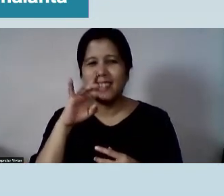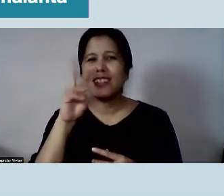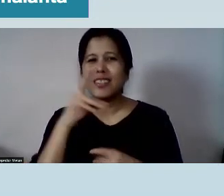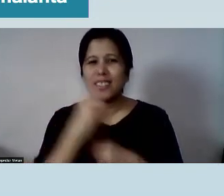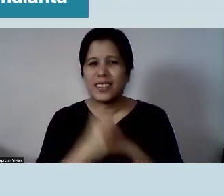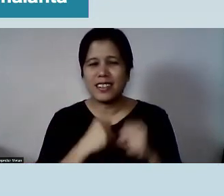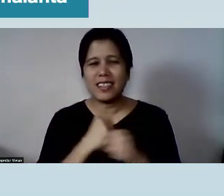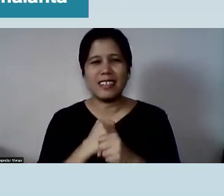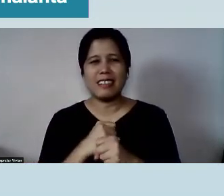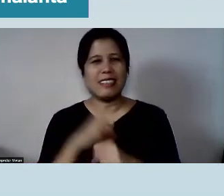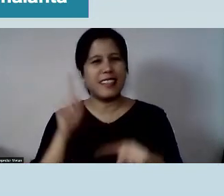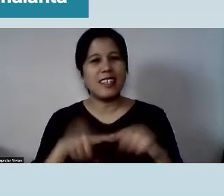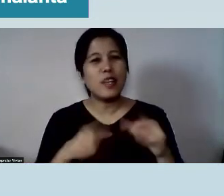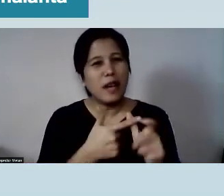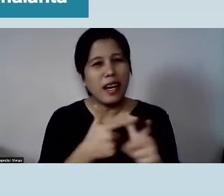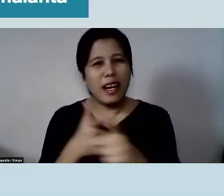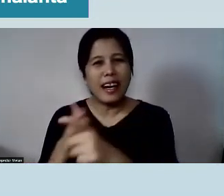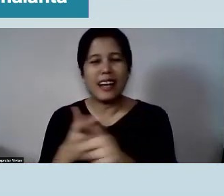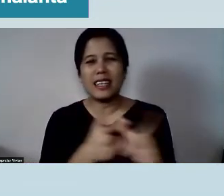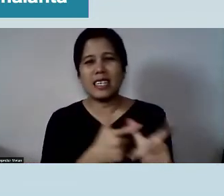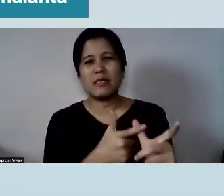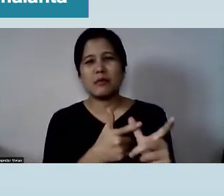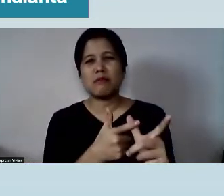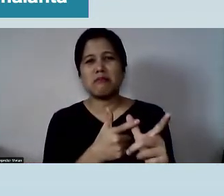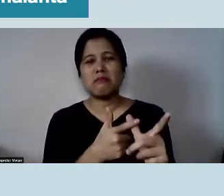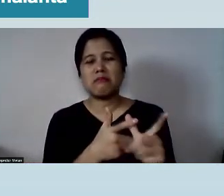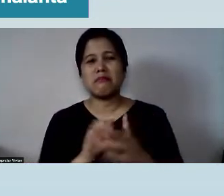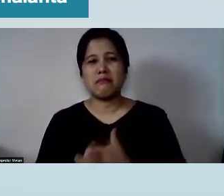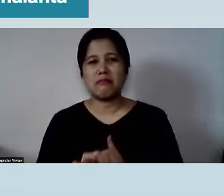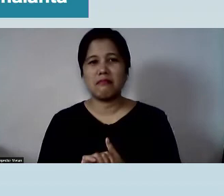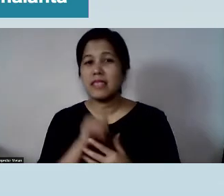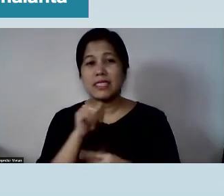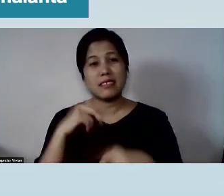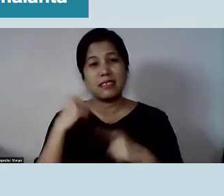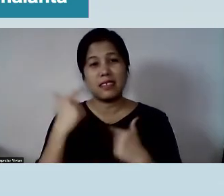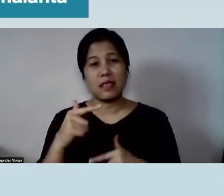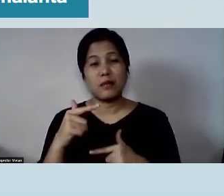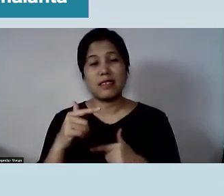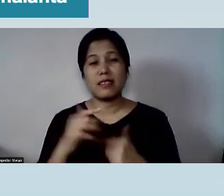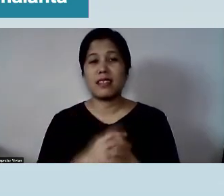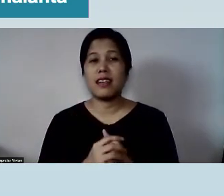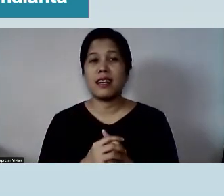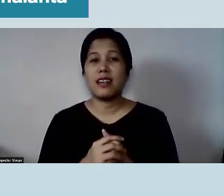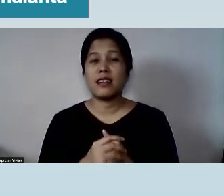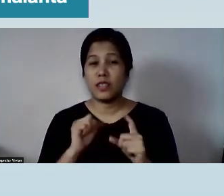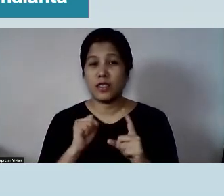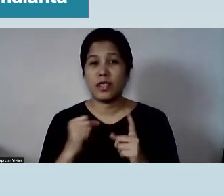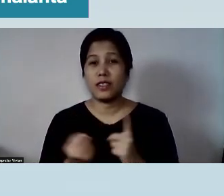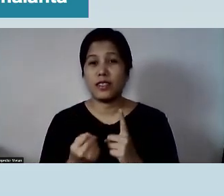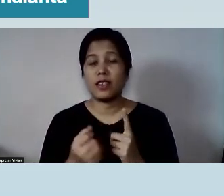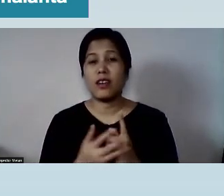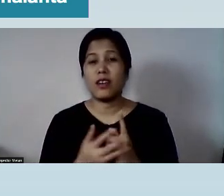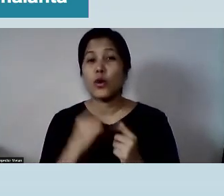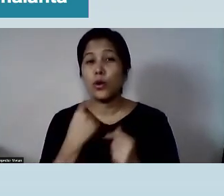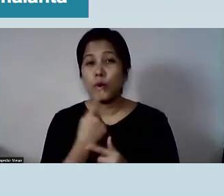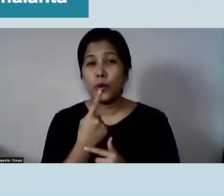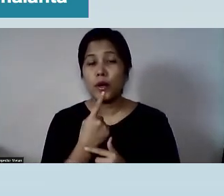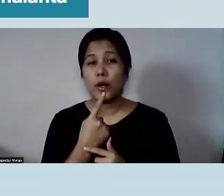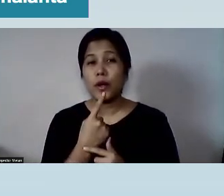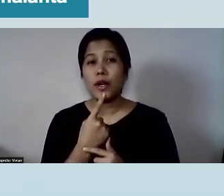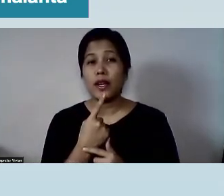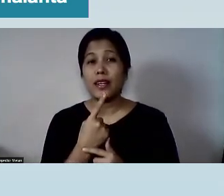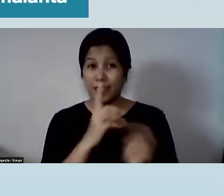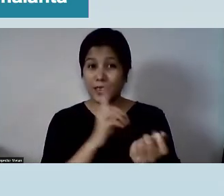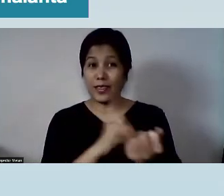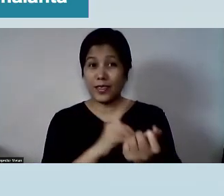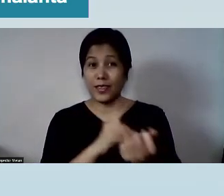yung bata, hindi maayos yung kanilang limit setting, kaya nagiging difficult. So who are they? Pediatricians. Next slide,